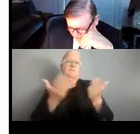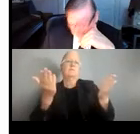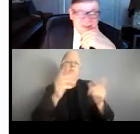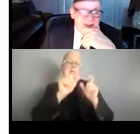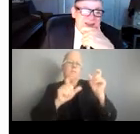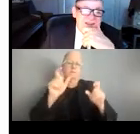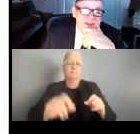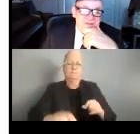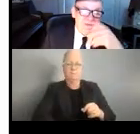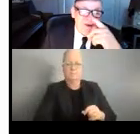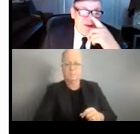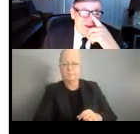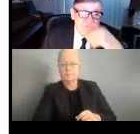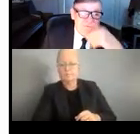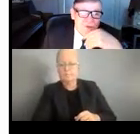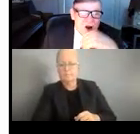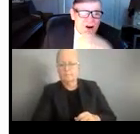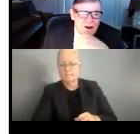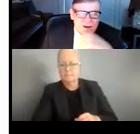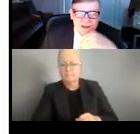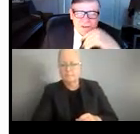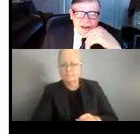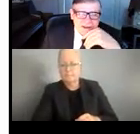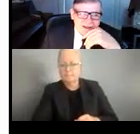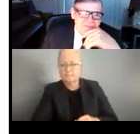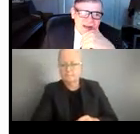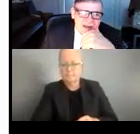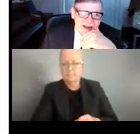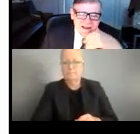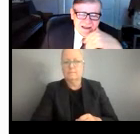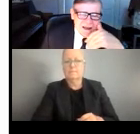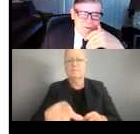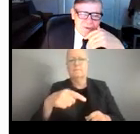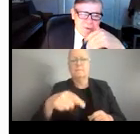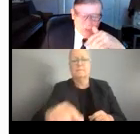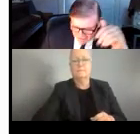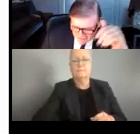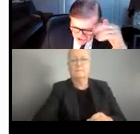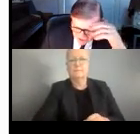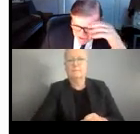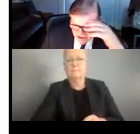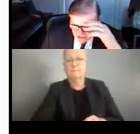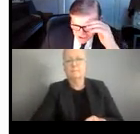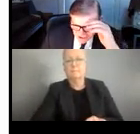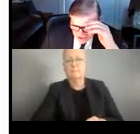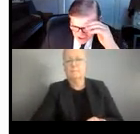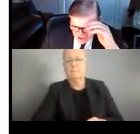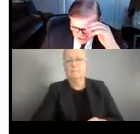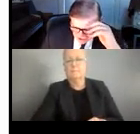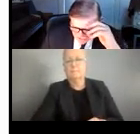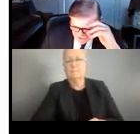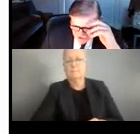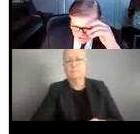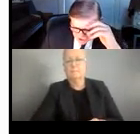The consensus seems to be that there are a lot of similarities, but then as disabled people, we have extra barriers around the area